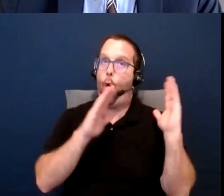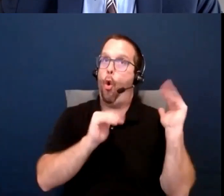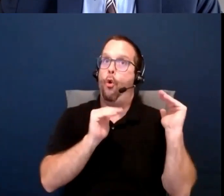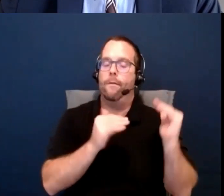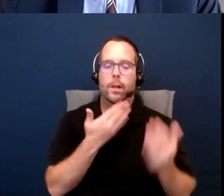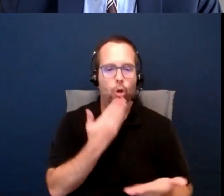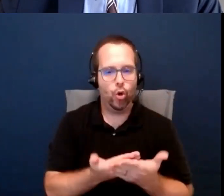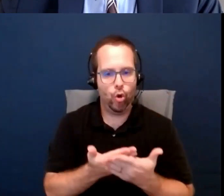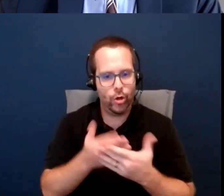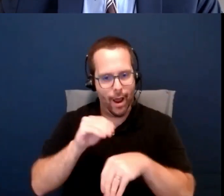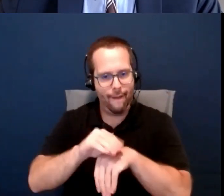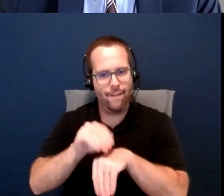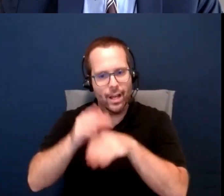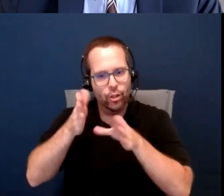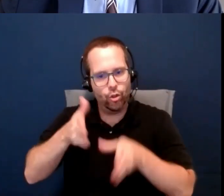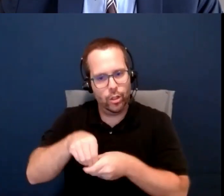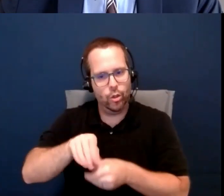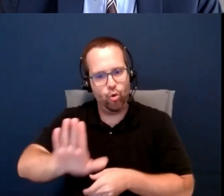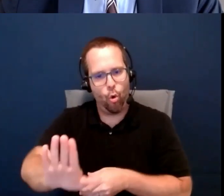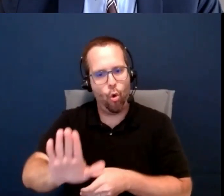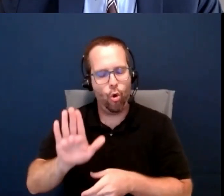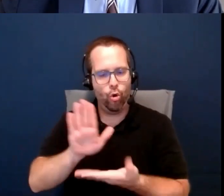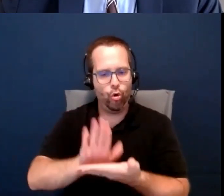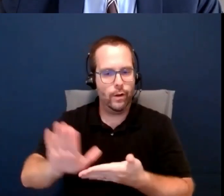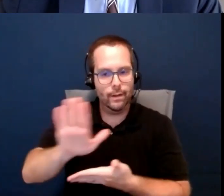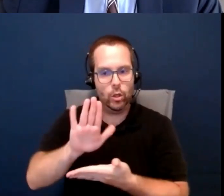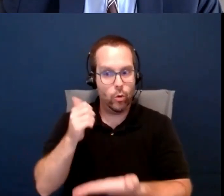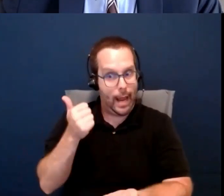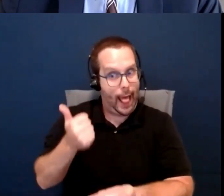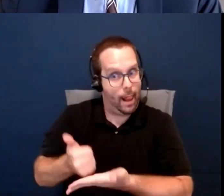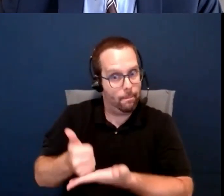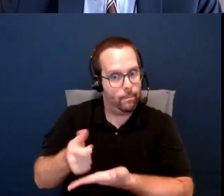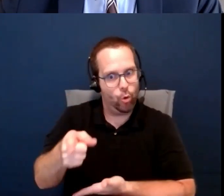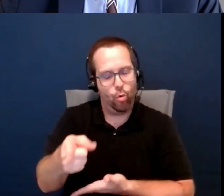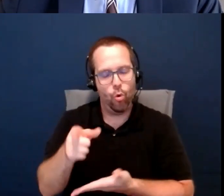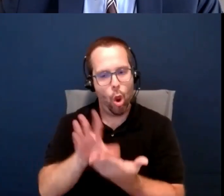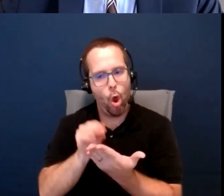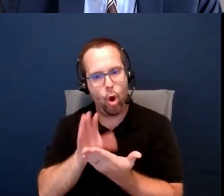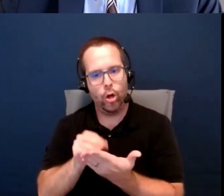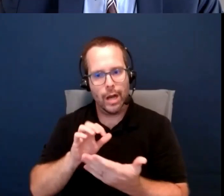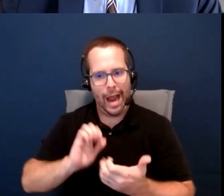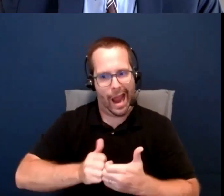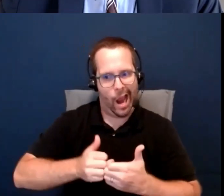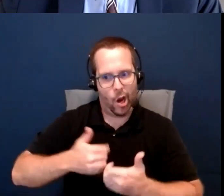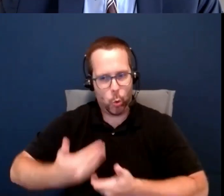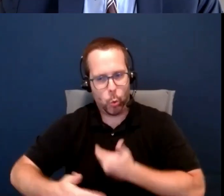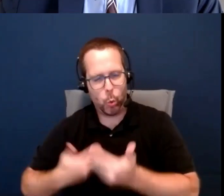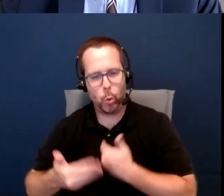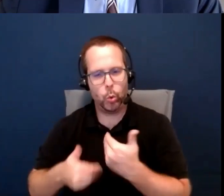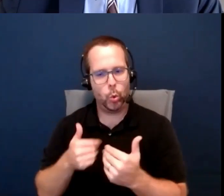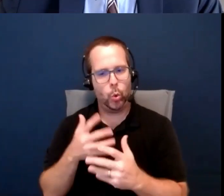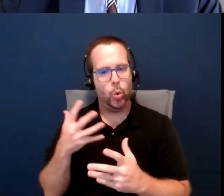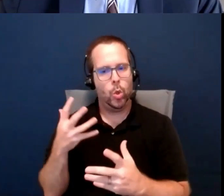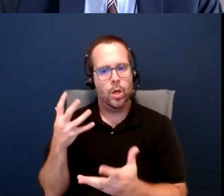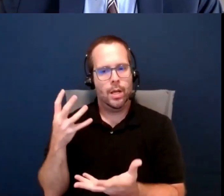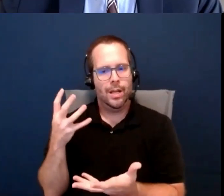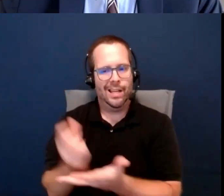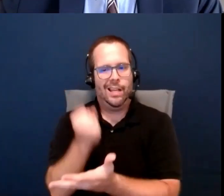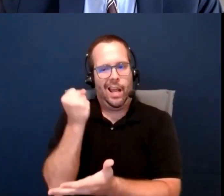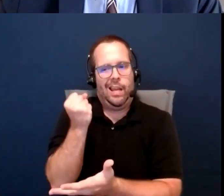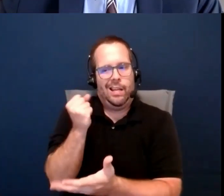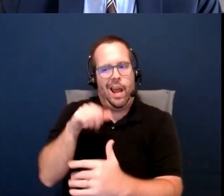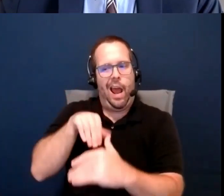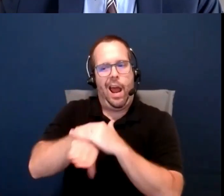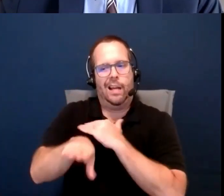your institution who can help you learn the ropes of gaining access to